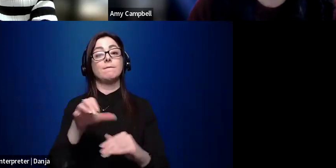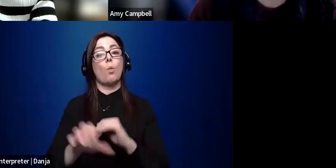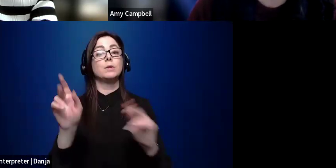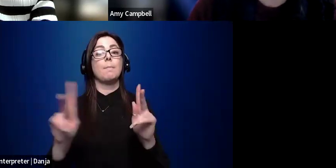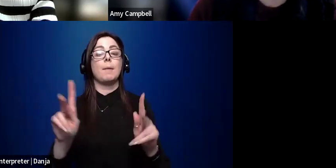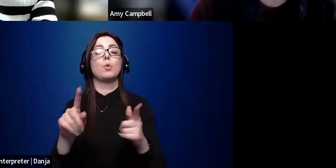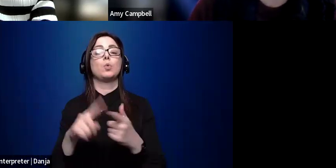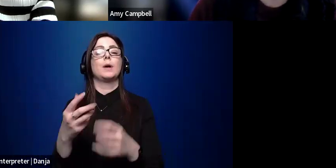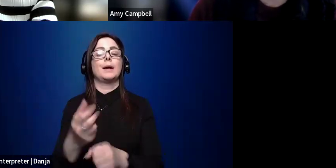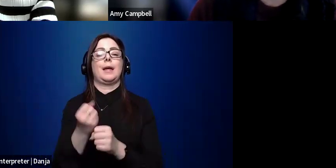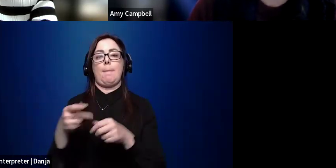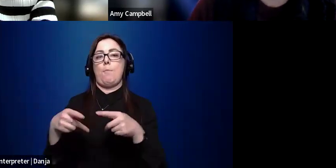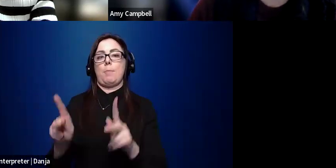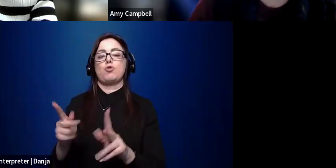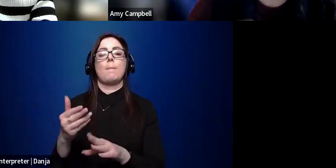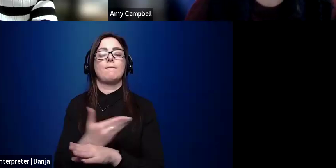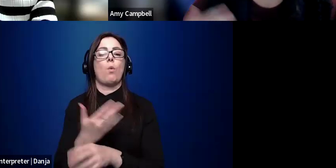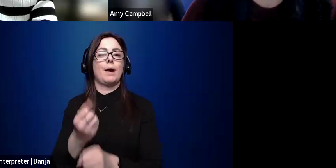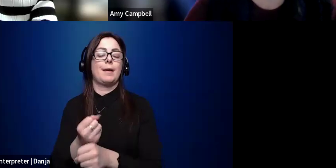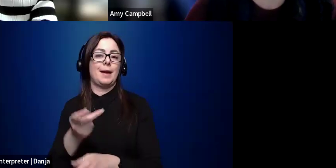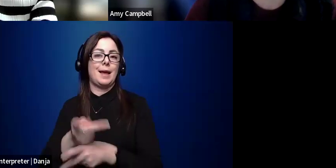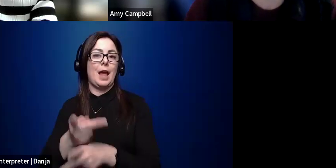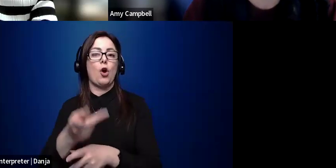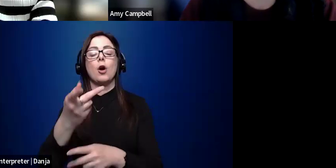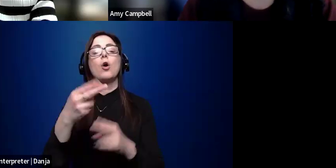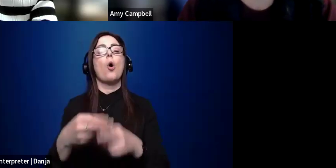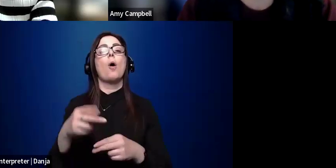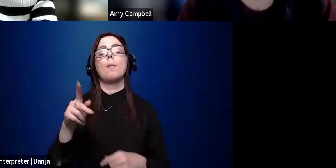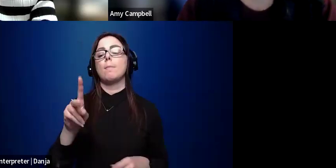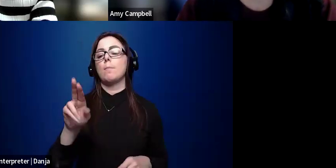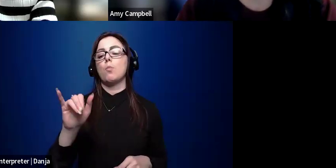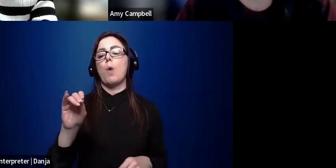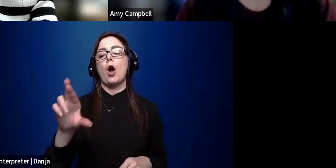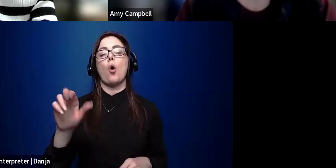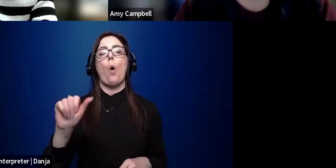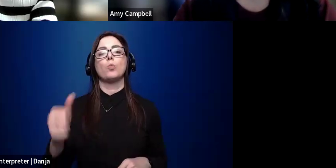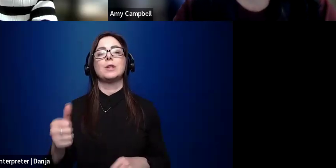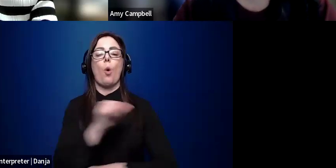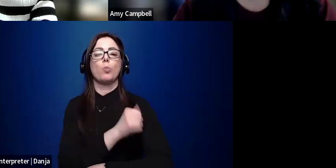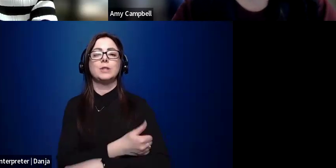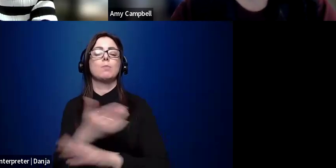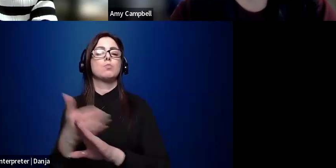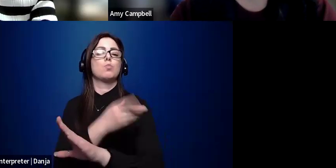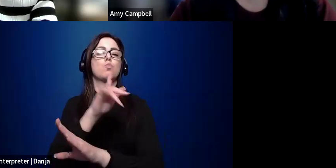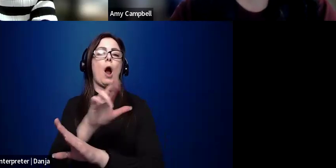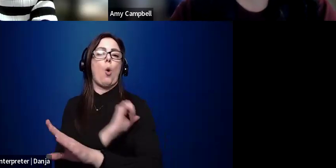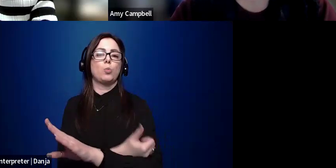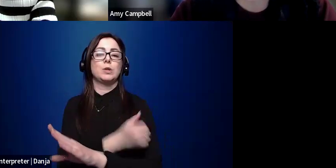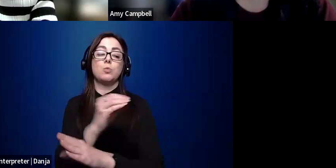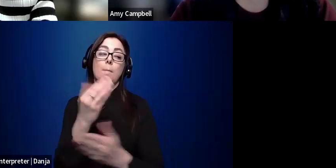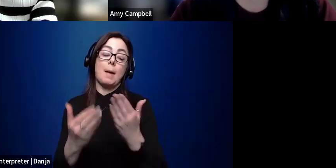call that prior authorization. So maybe you have to jump through more hoops in order to get the services you need. And we're